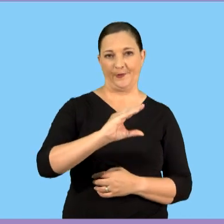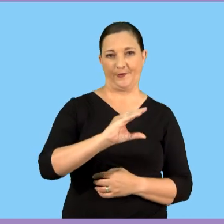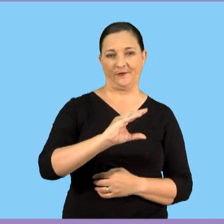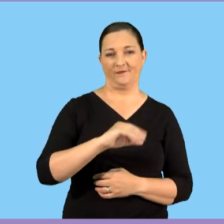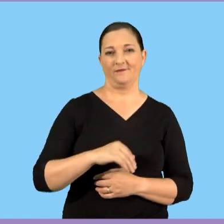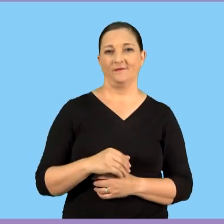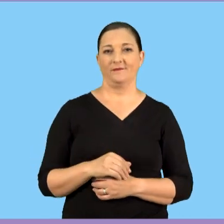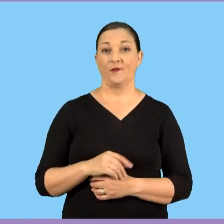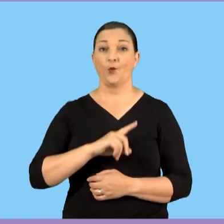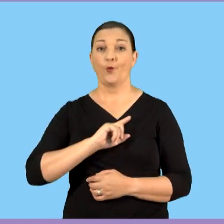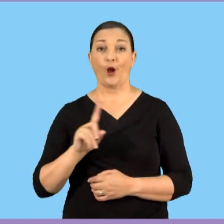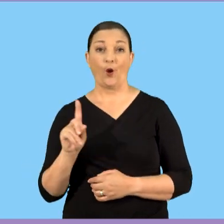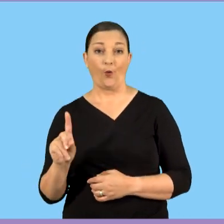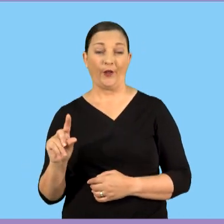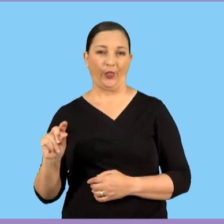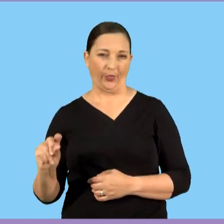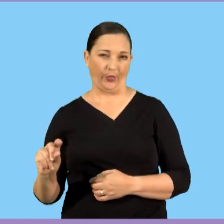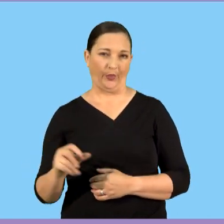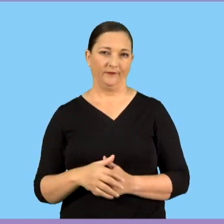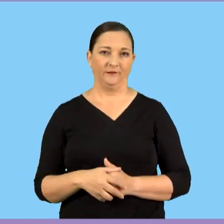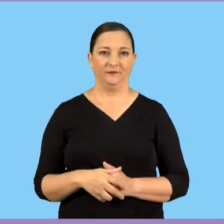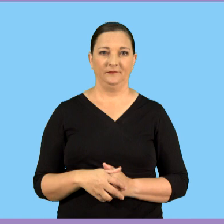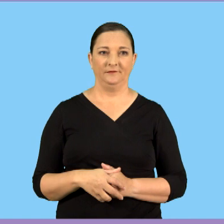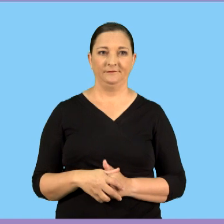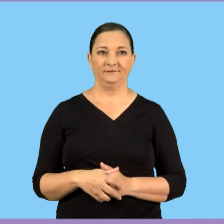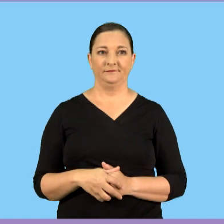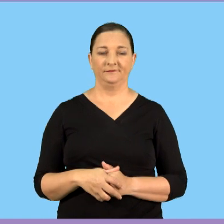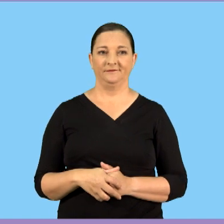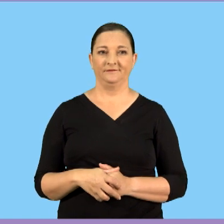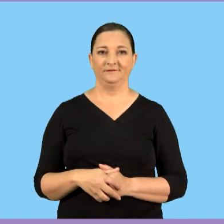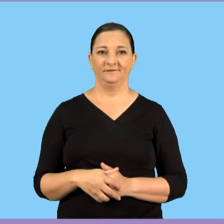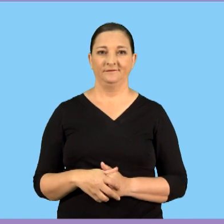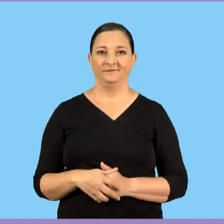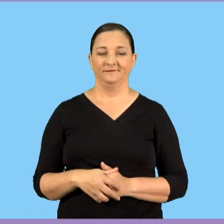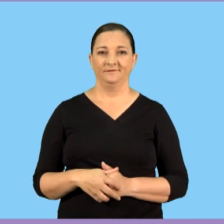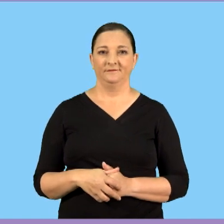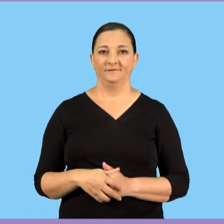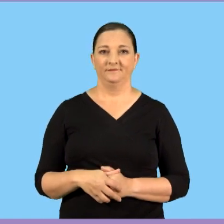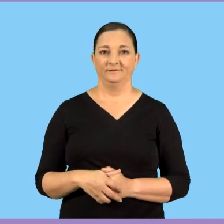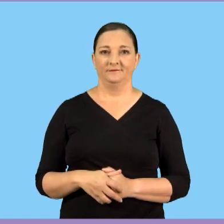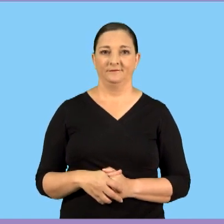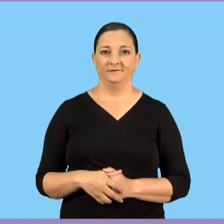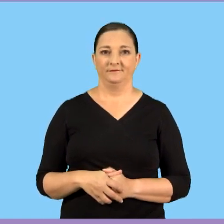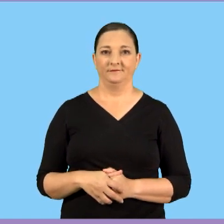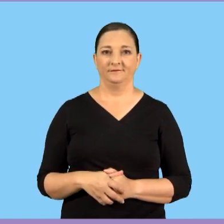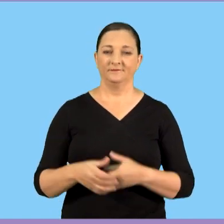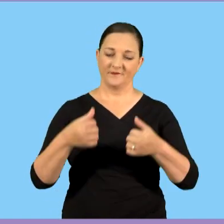above, -1 plus 4, is bigger than 6 minus 5.